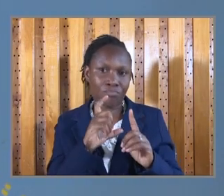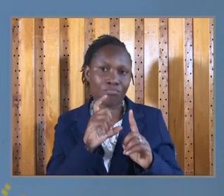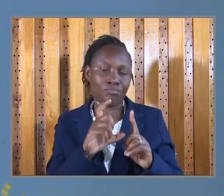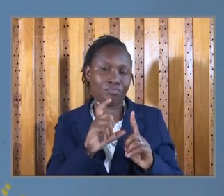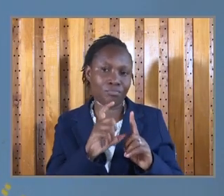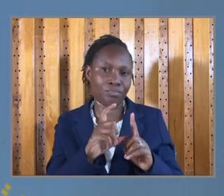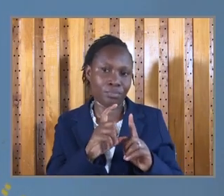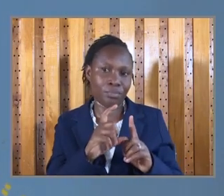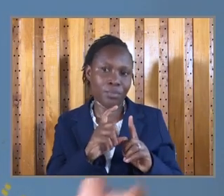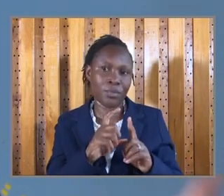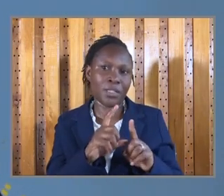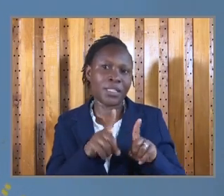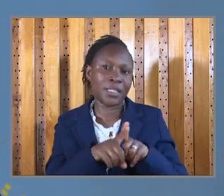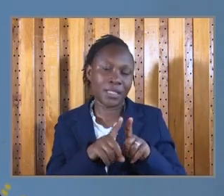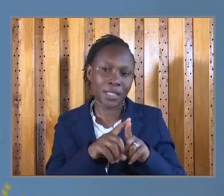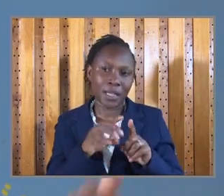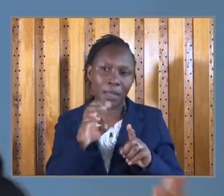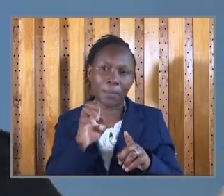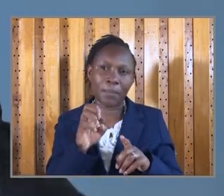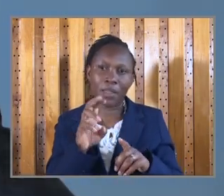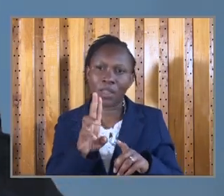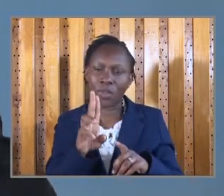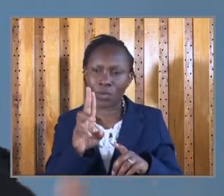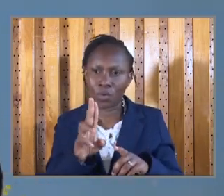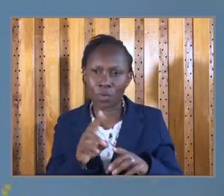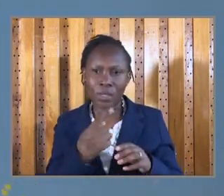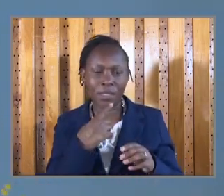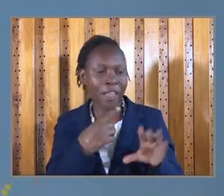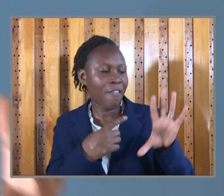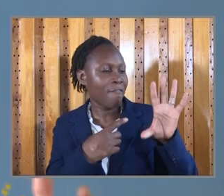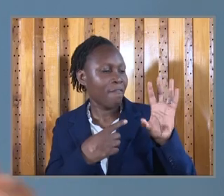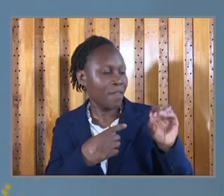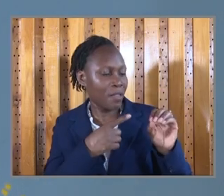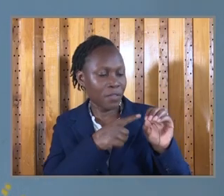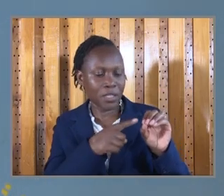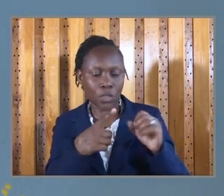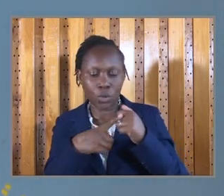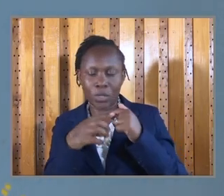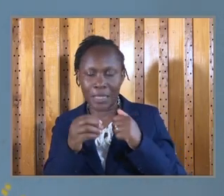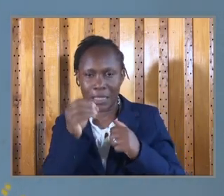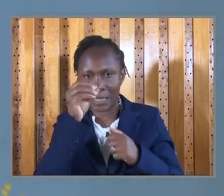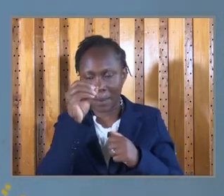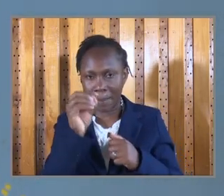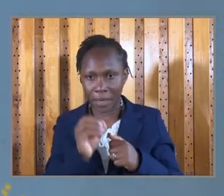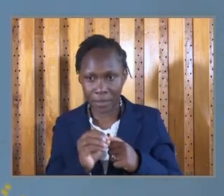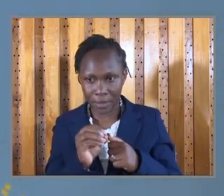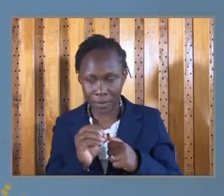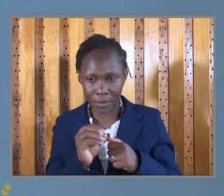European Union, that amount of taxes would actually be 50 to 60% of the total sum you're paying.